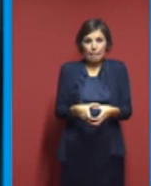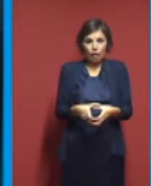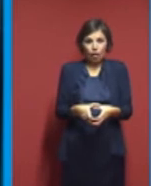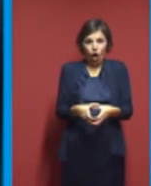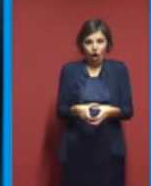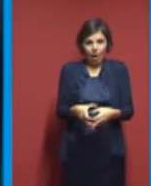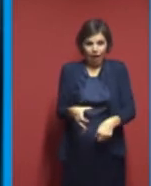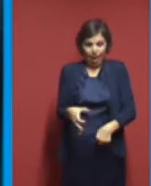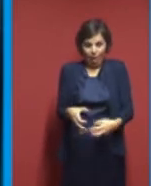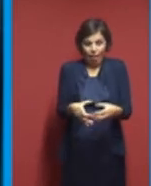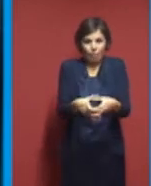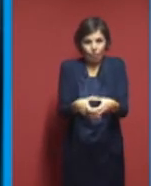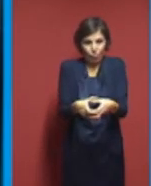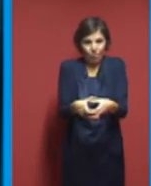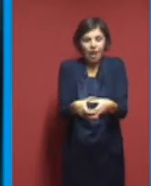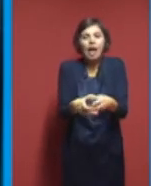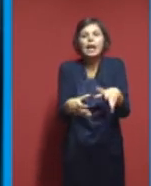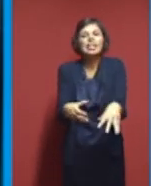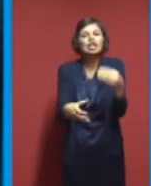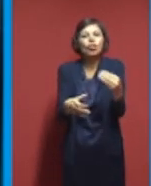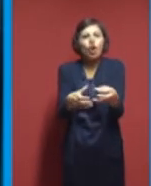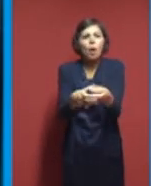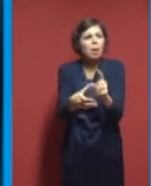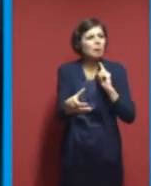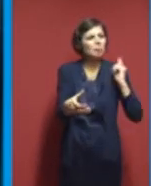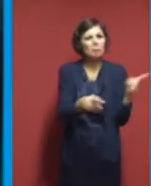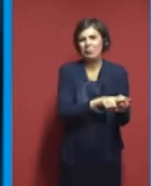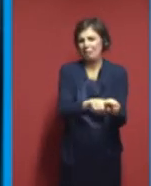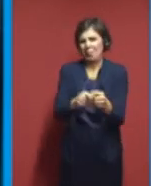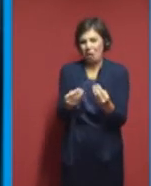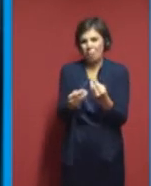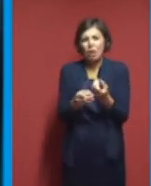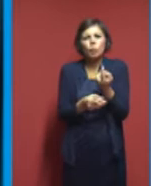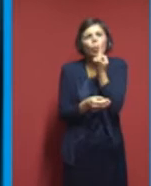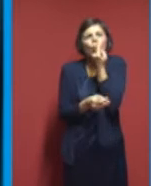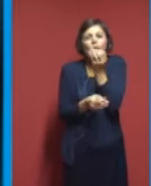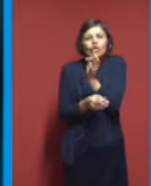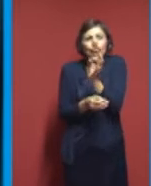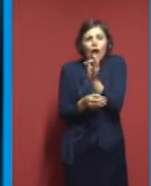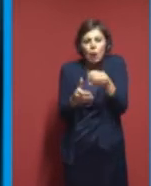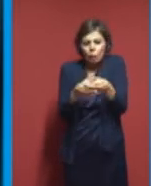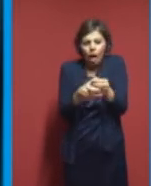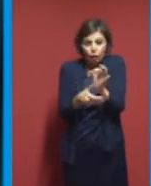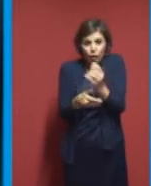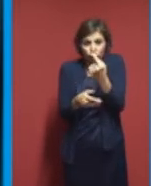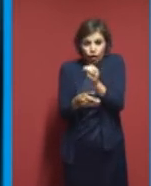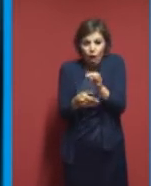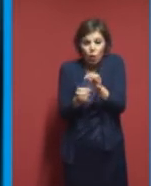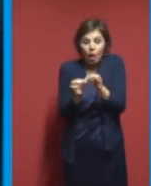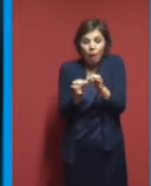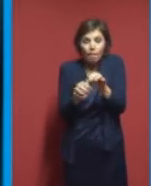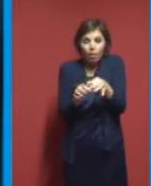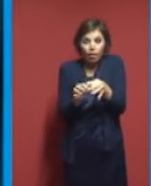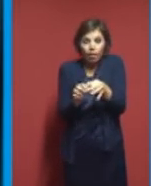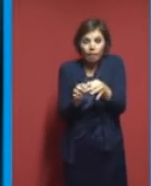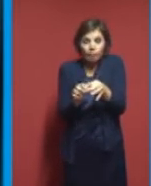as one cell, and that one cell divided and differentiated and became every kind of cell in your body. Brain, heart,